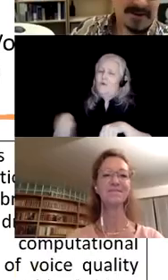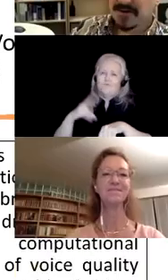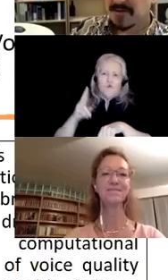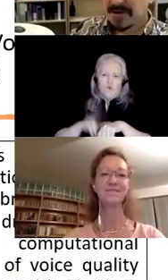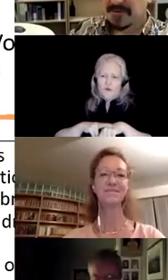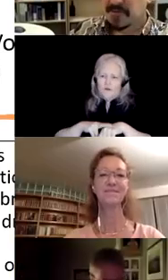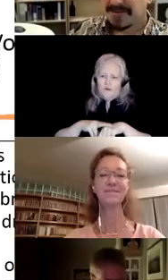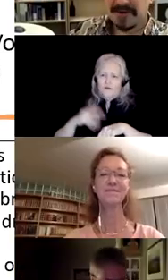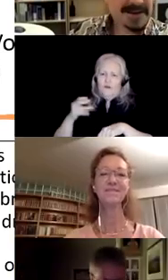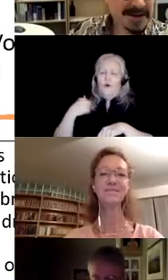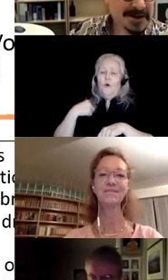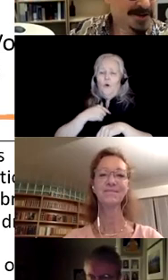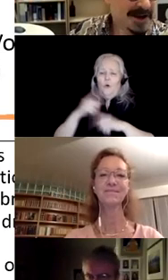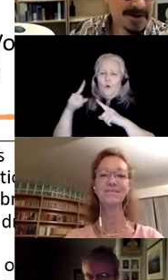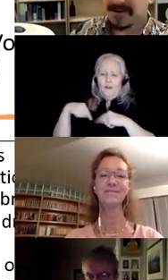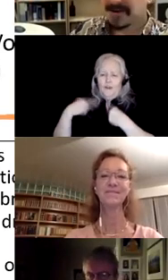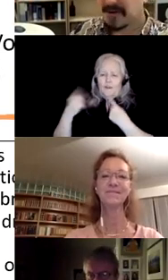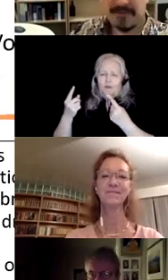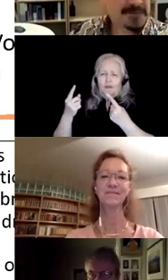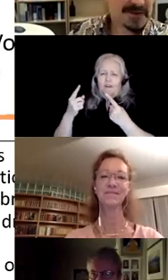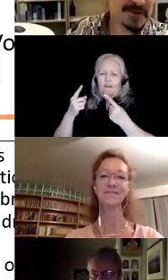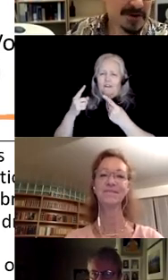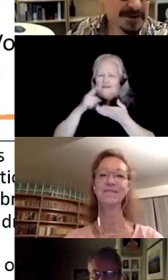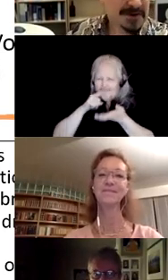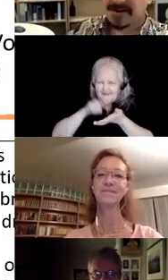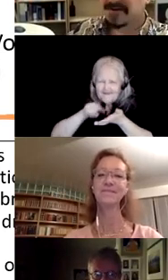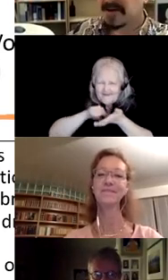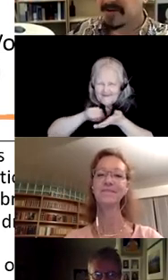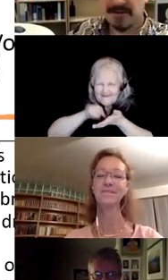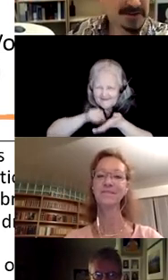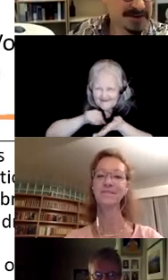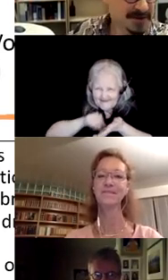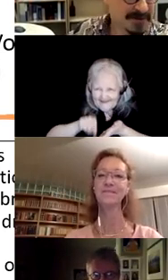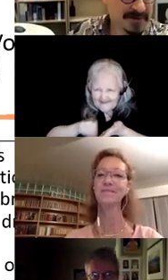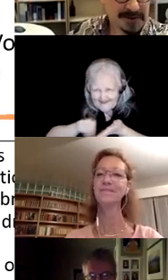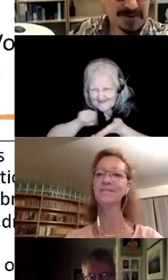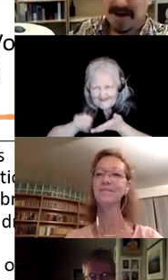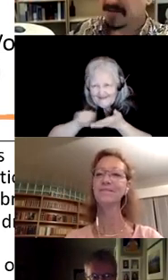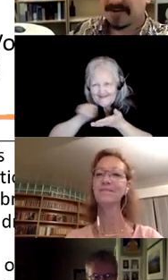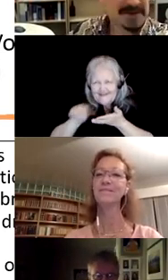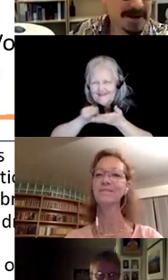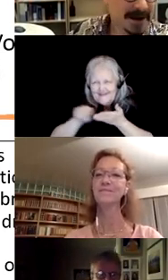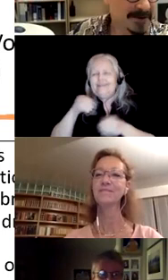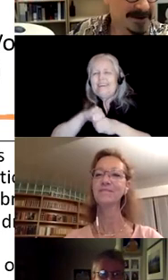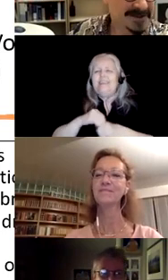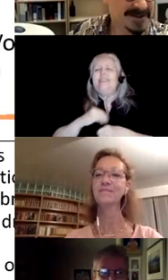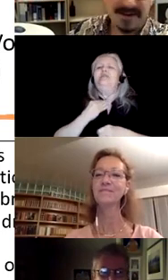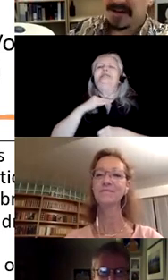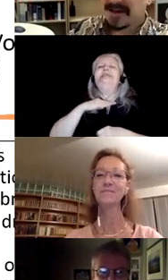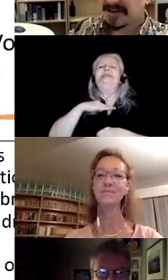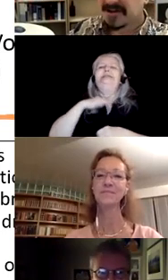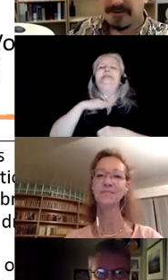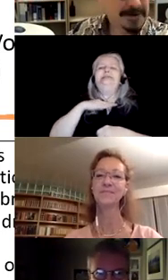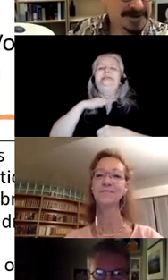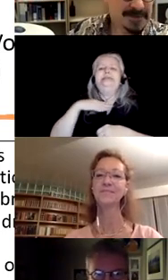you know we've been digging down in what some would call the nether region of the vocal tract for some time now and it's uh